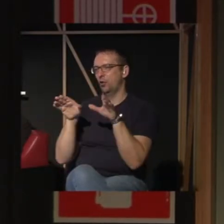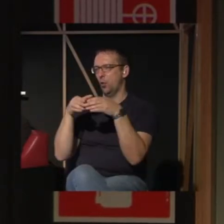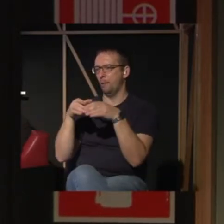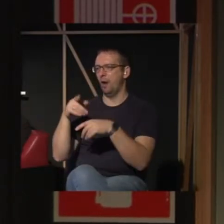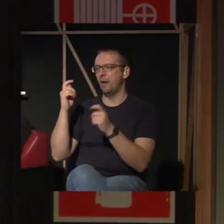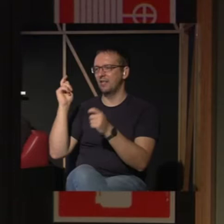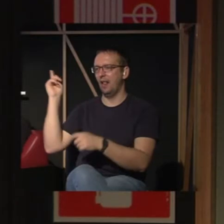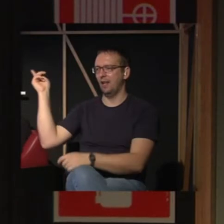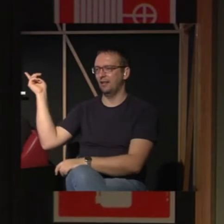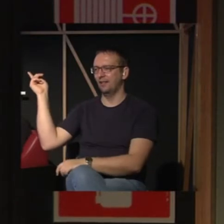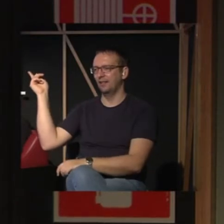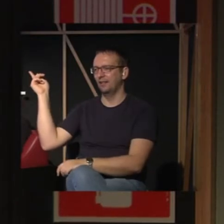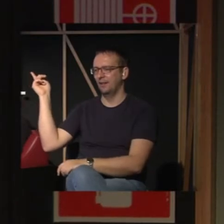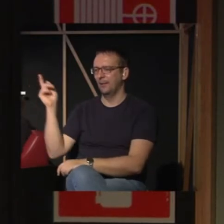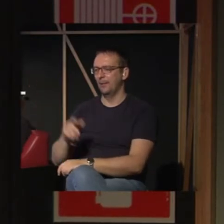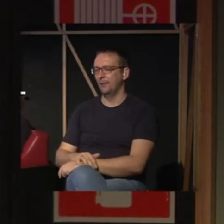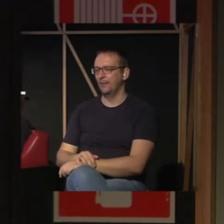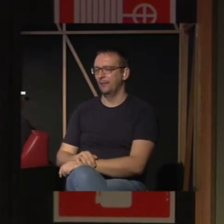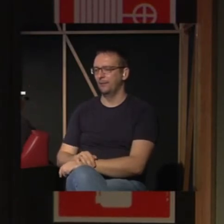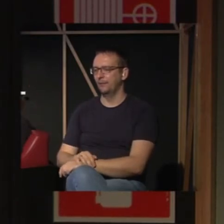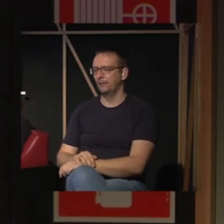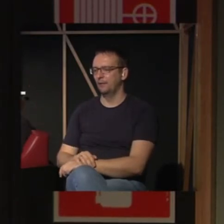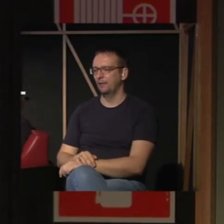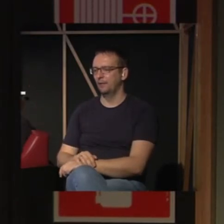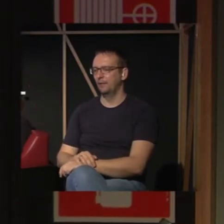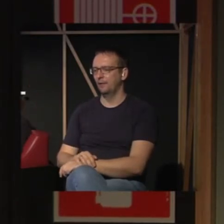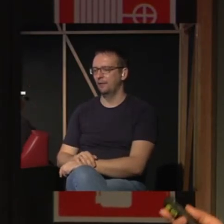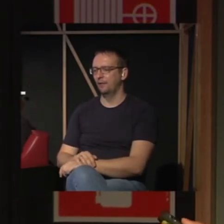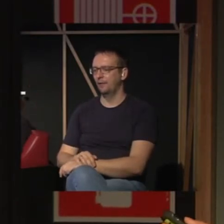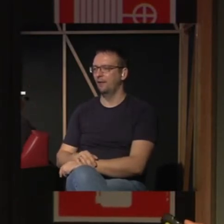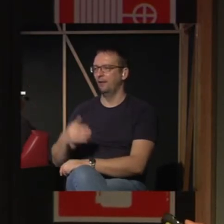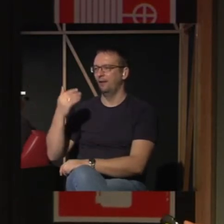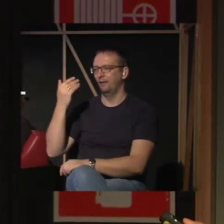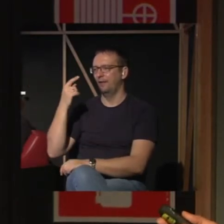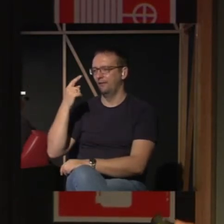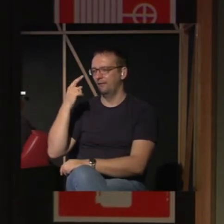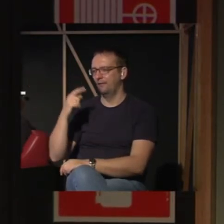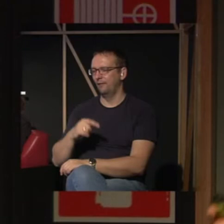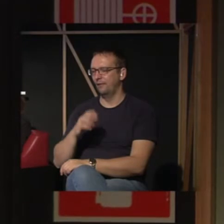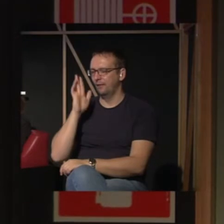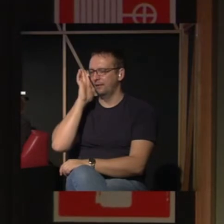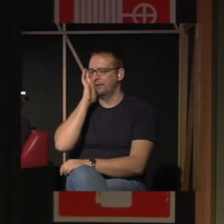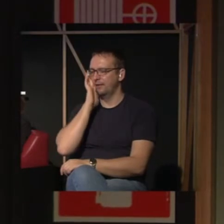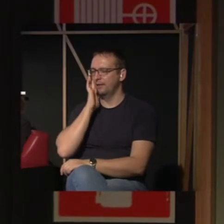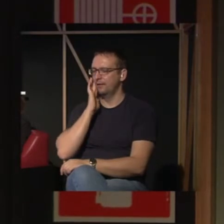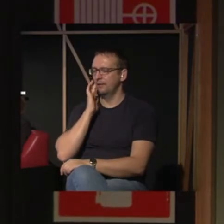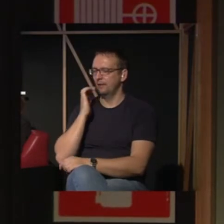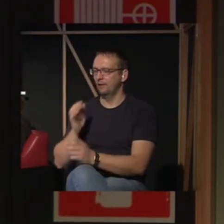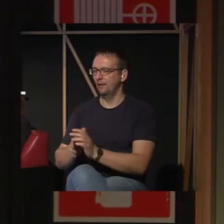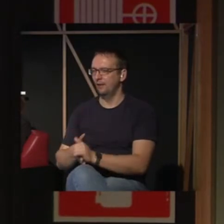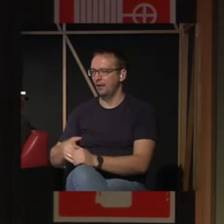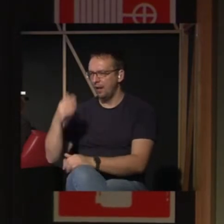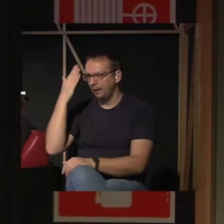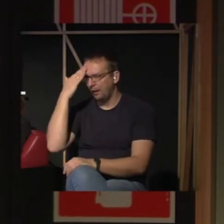when they were excited. Do you actually know the difference between Brazilian fans and all of the other fans? They're excited in the beginning